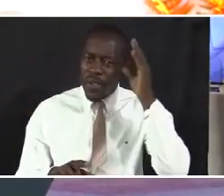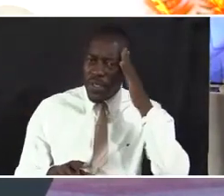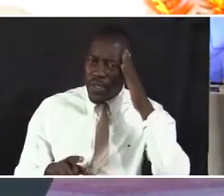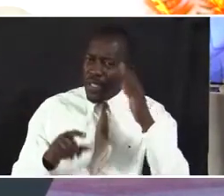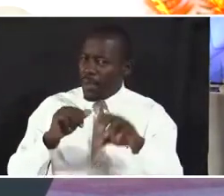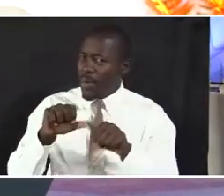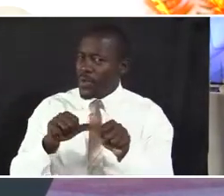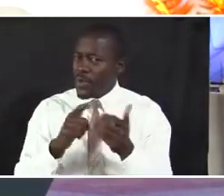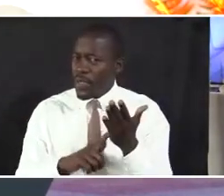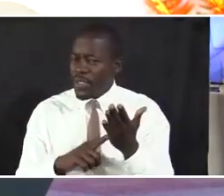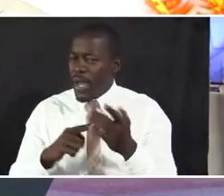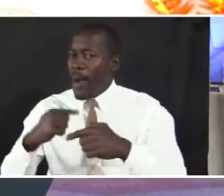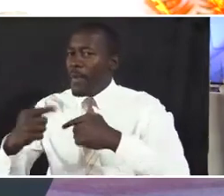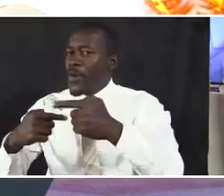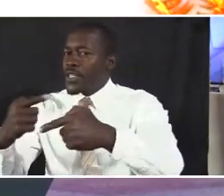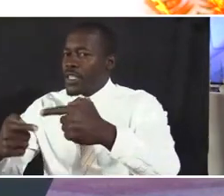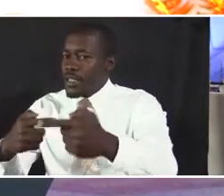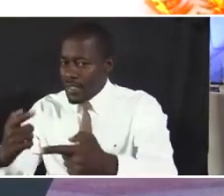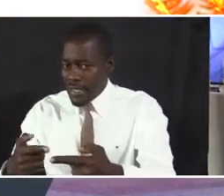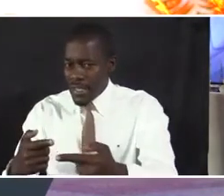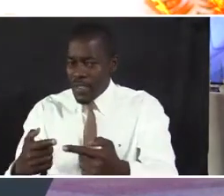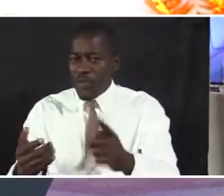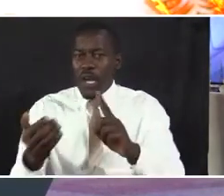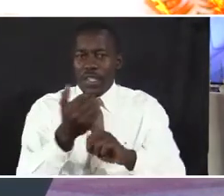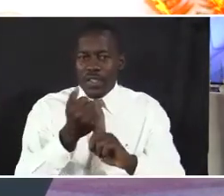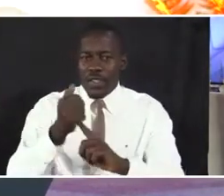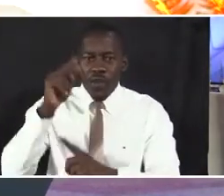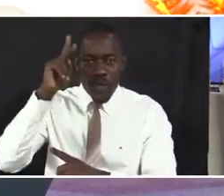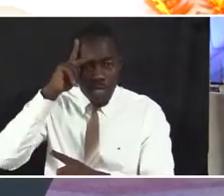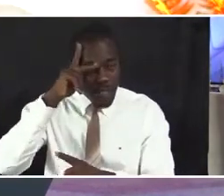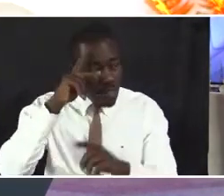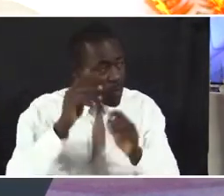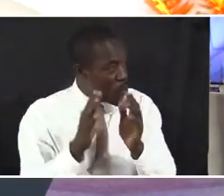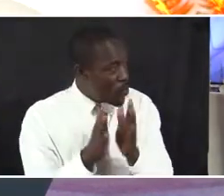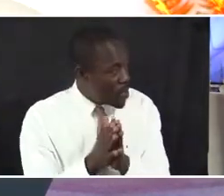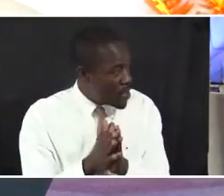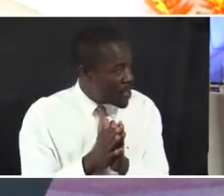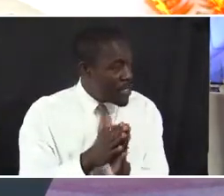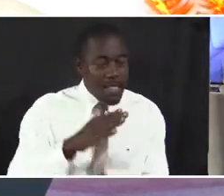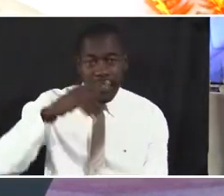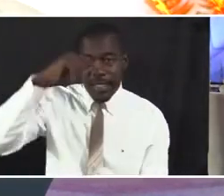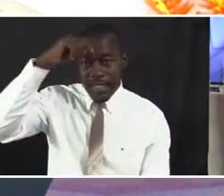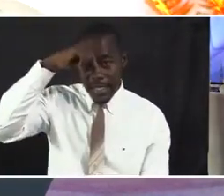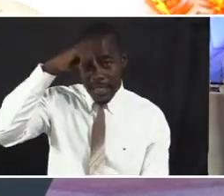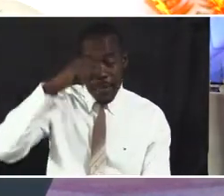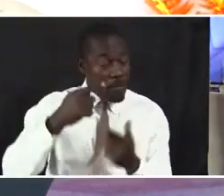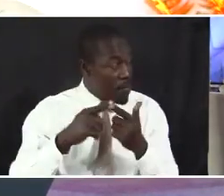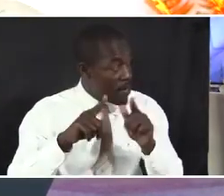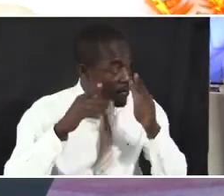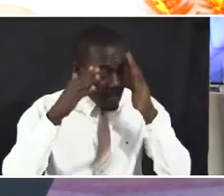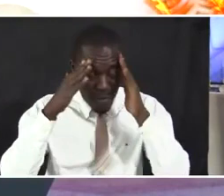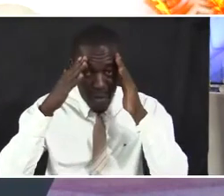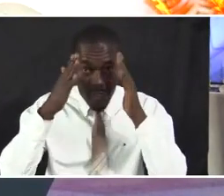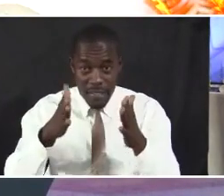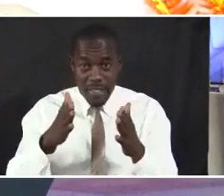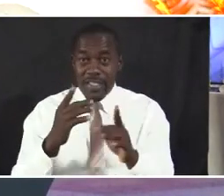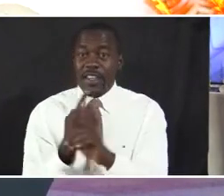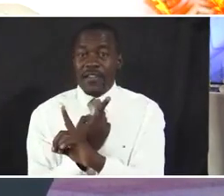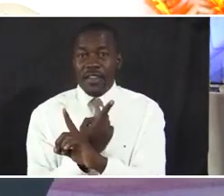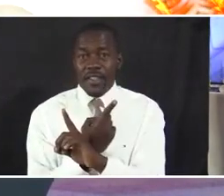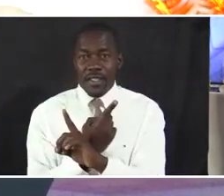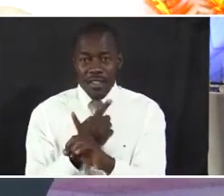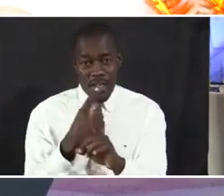which learners are able to acquire knowledge, skills, and attitudes. But the focus is very different from us